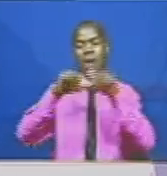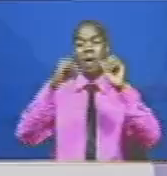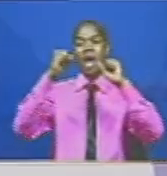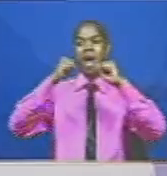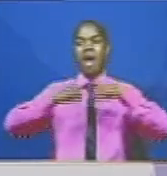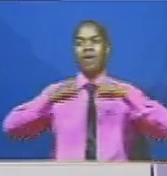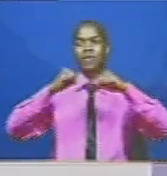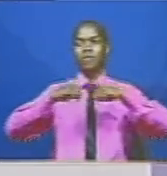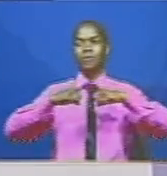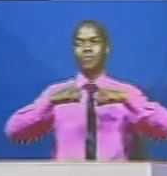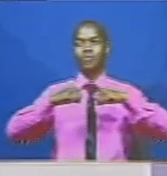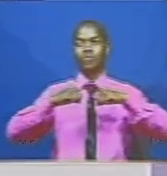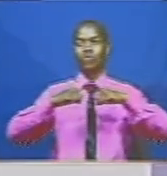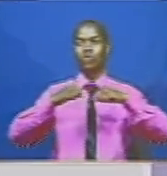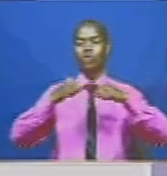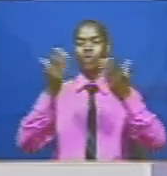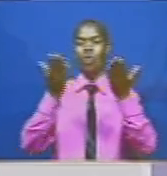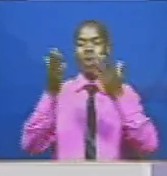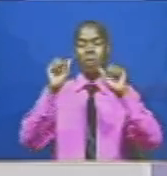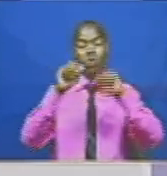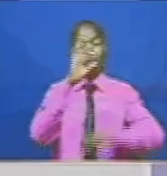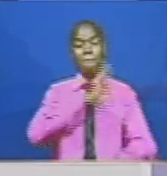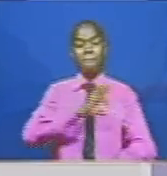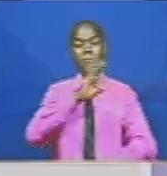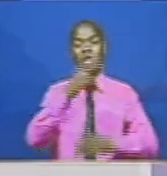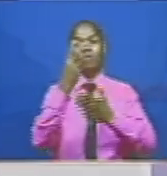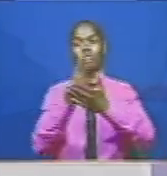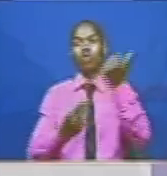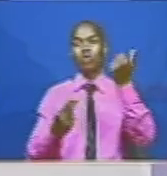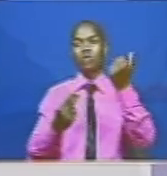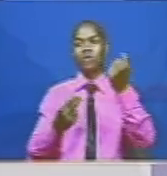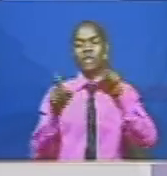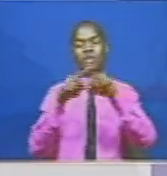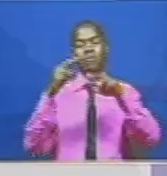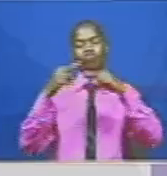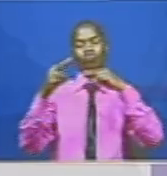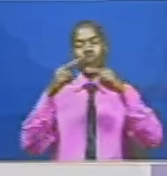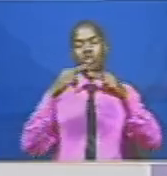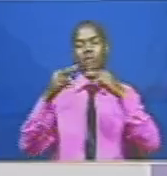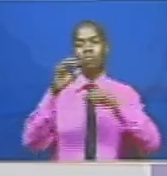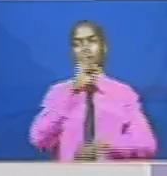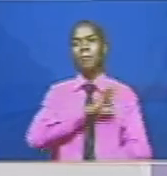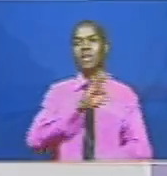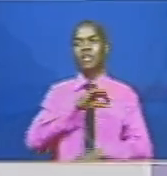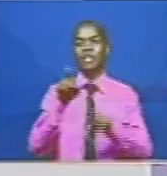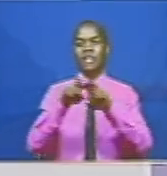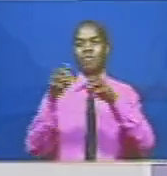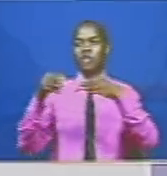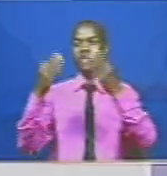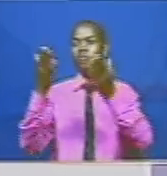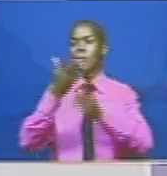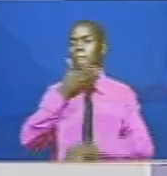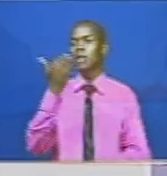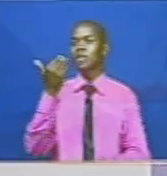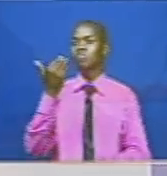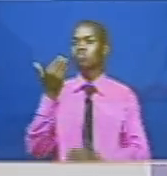mutual agreement whereby it can benefit both of us. So the hotel benefits and the tour operator benefits. But if they give better rates to,